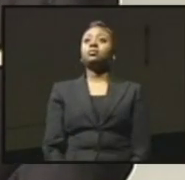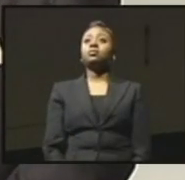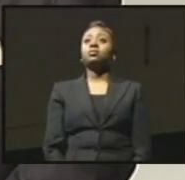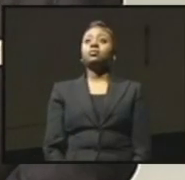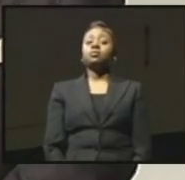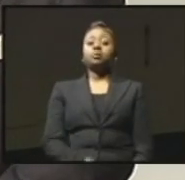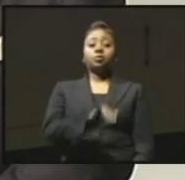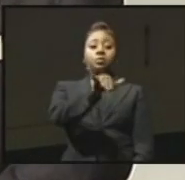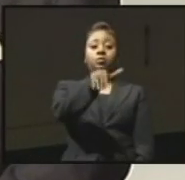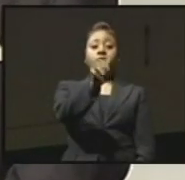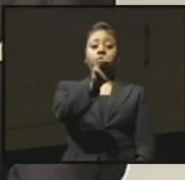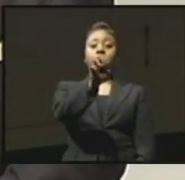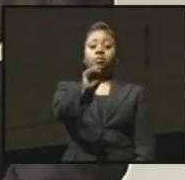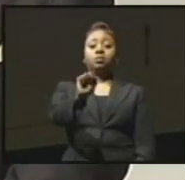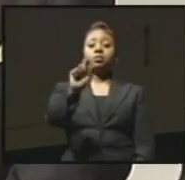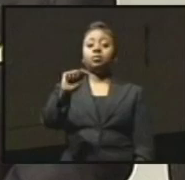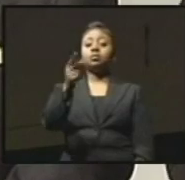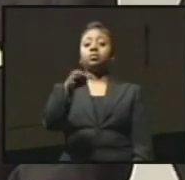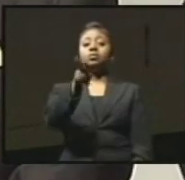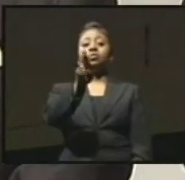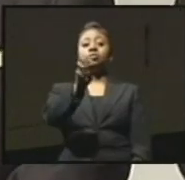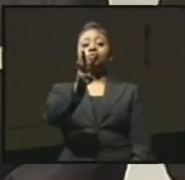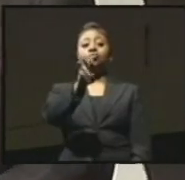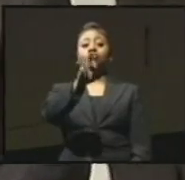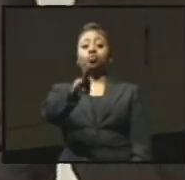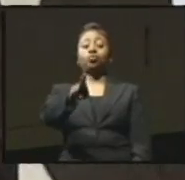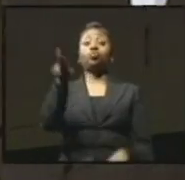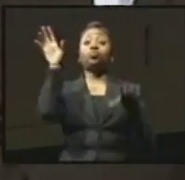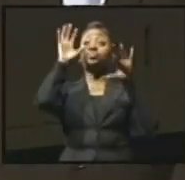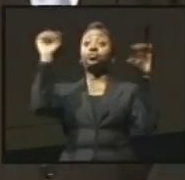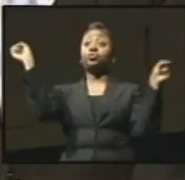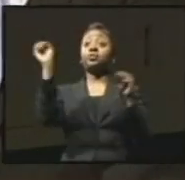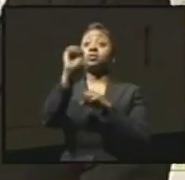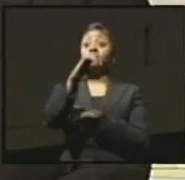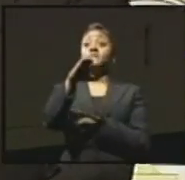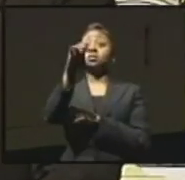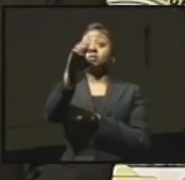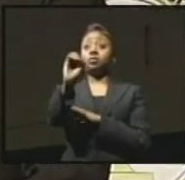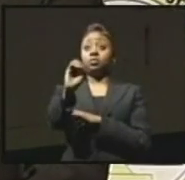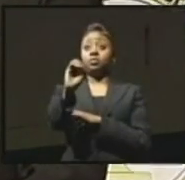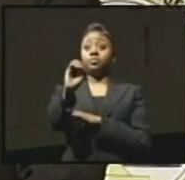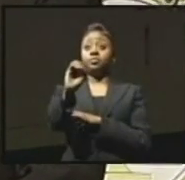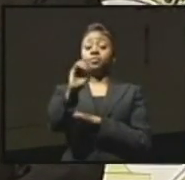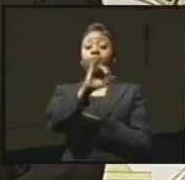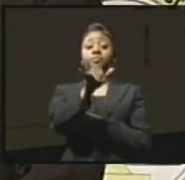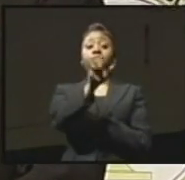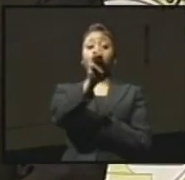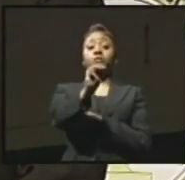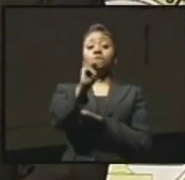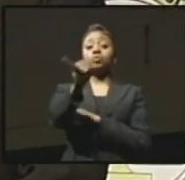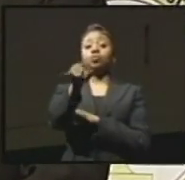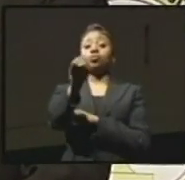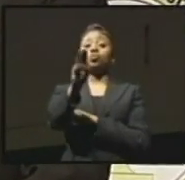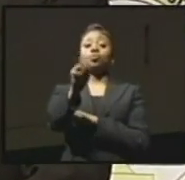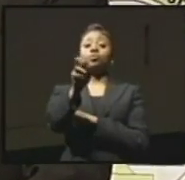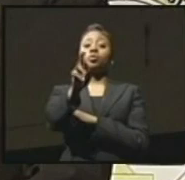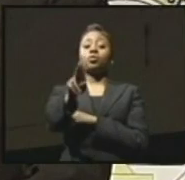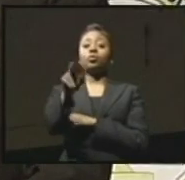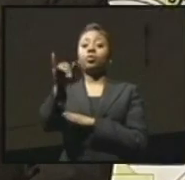Mr. James Thrower, President and CEO, Jam Jomar Incorporated.